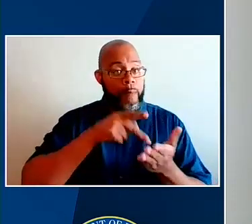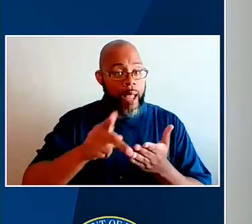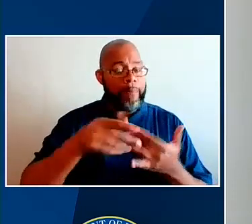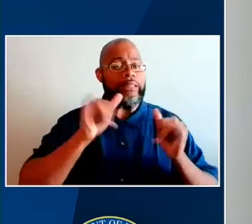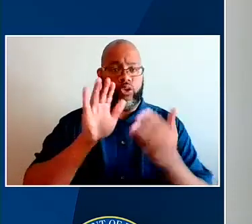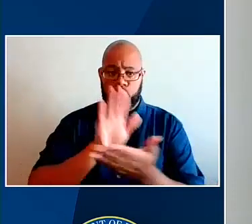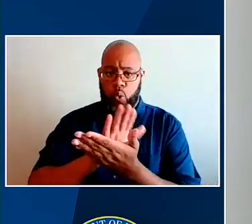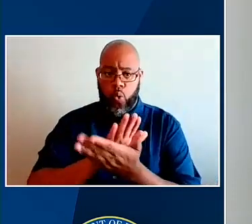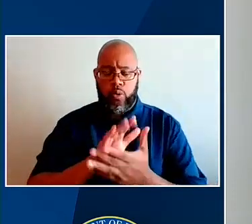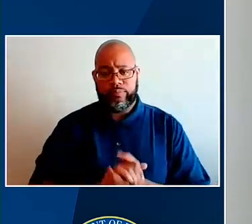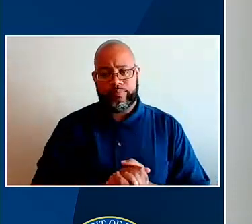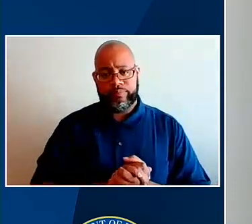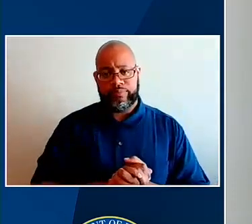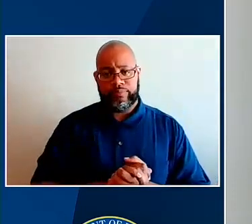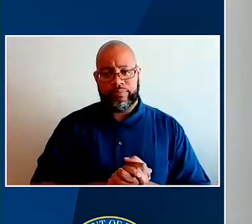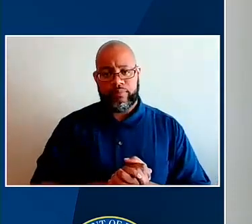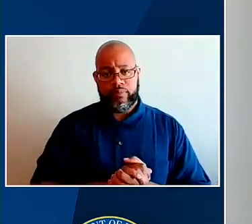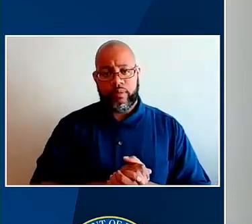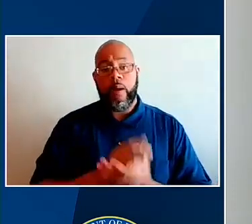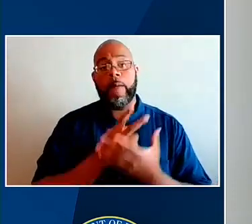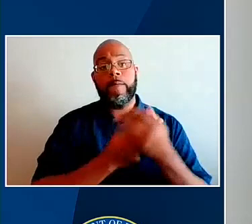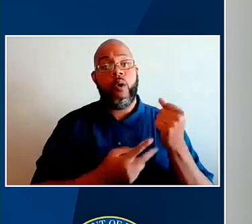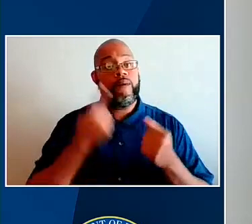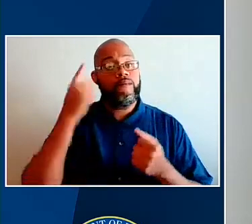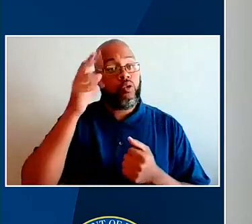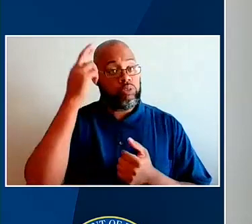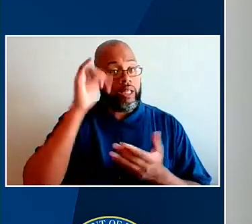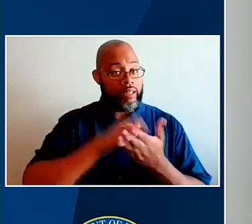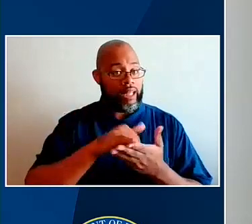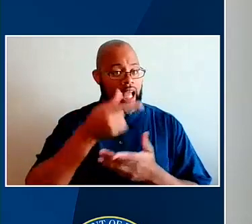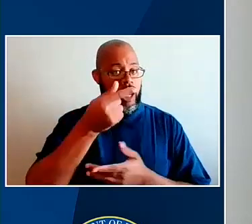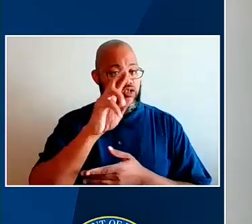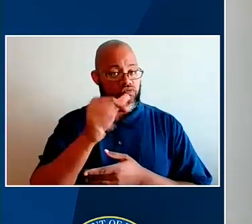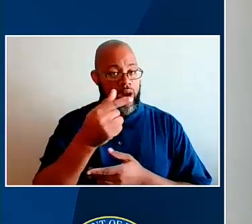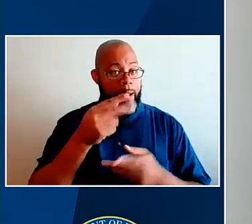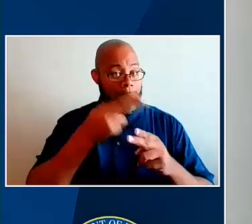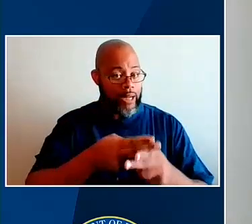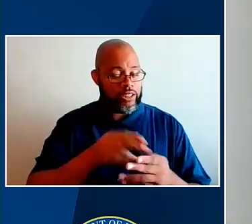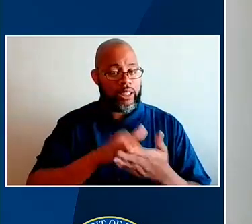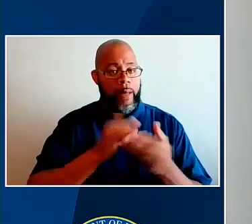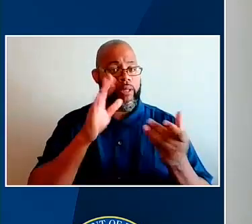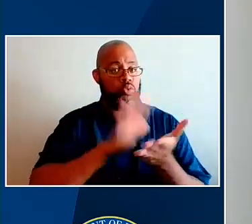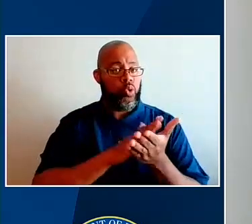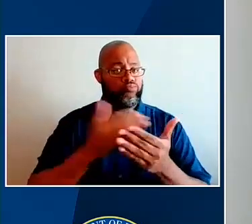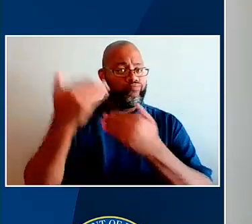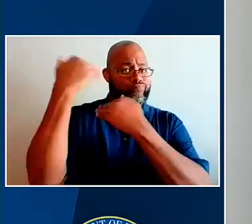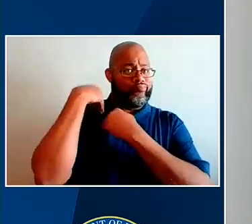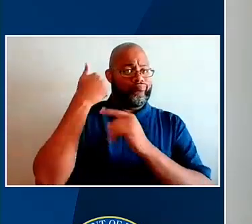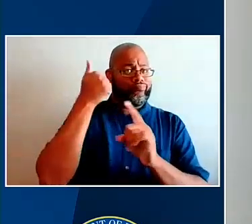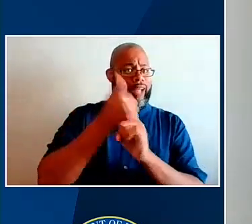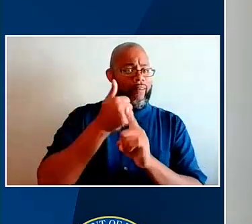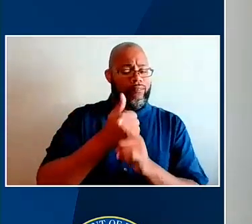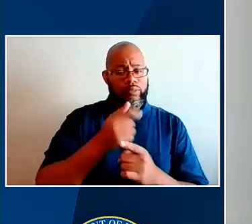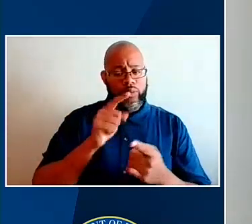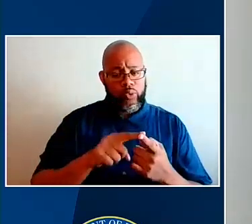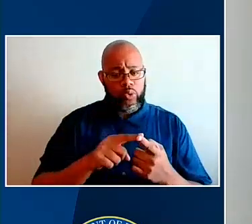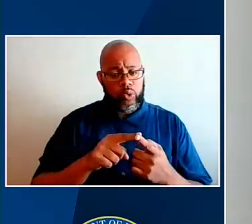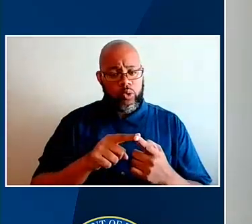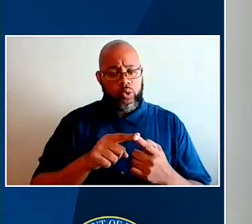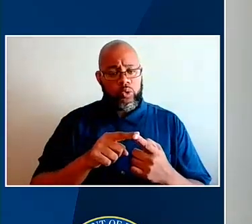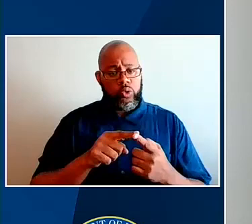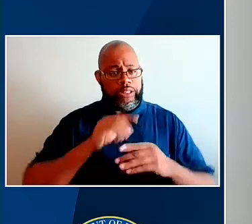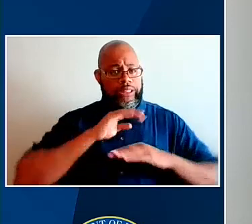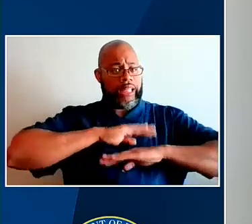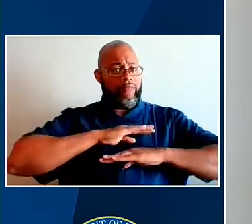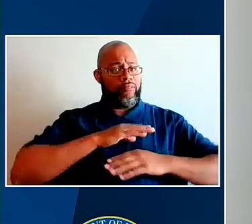school, both for the reason that Greg just mentioned, as that many schools take it upon themselves to fulfill that